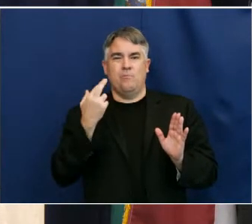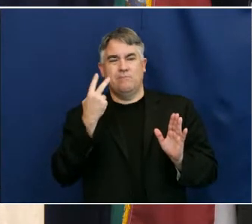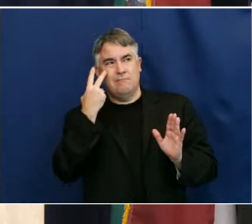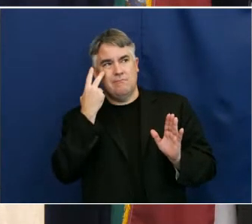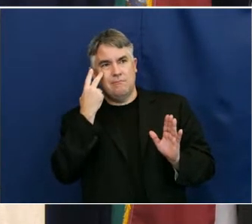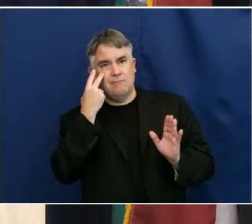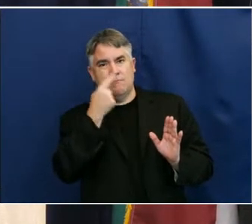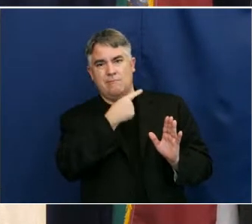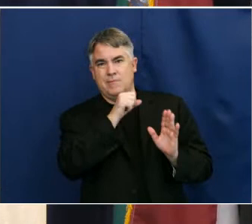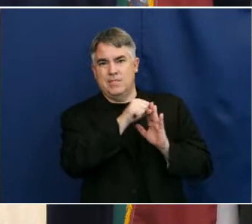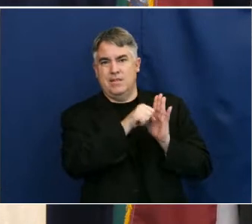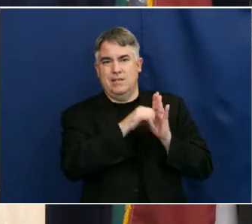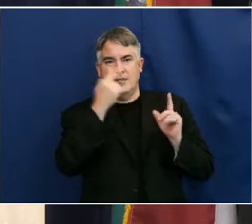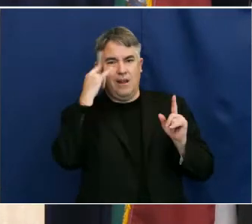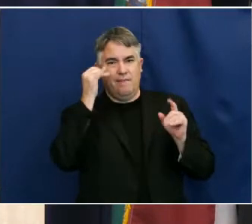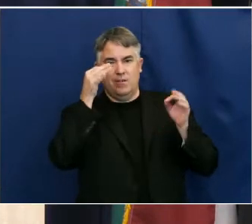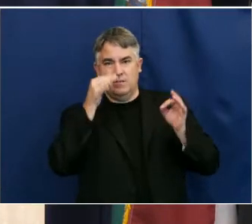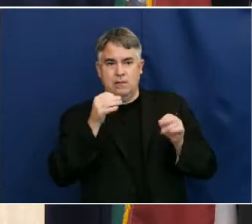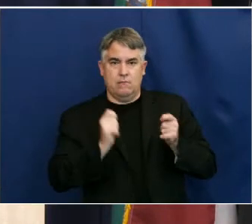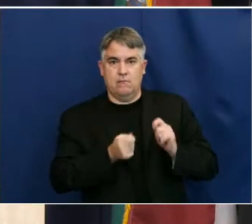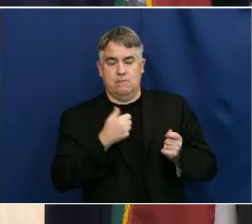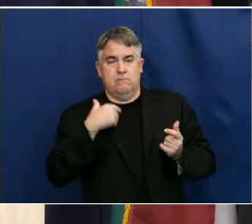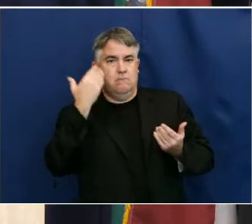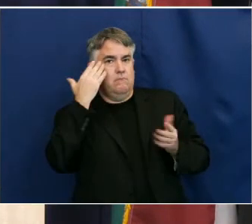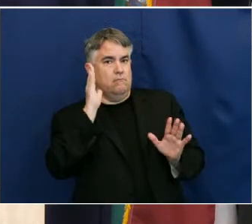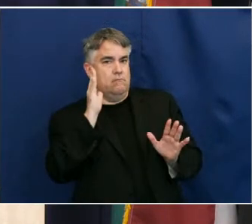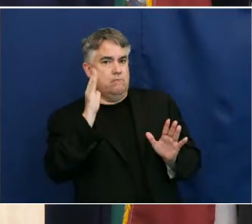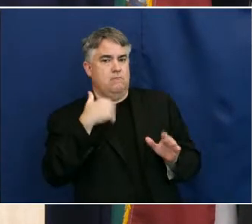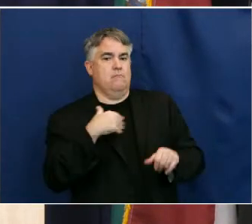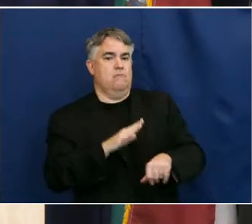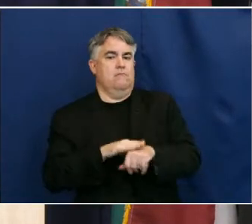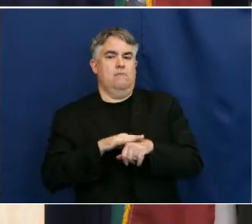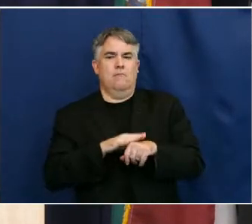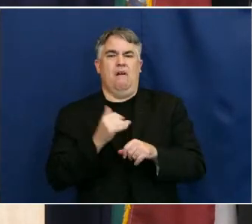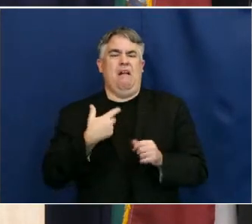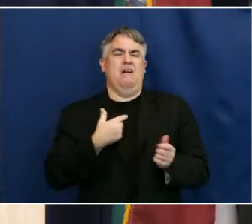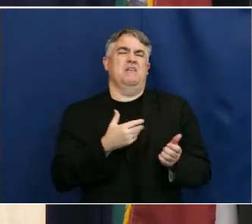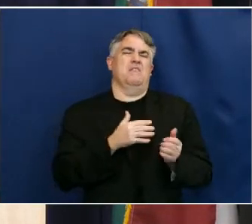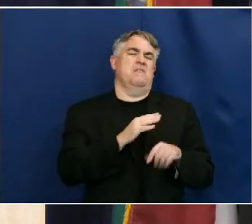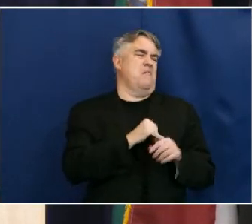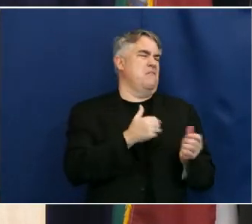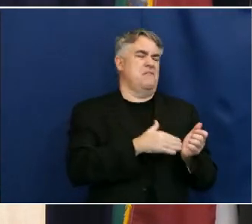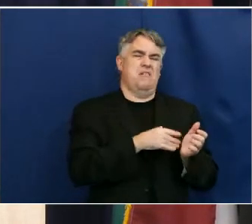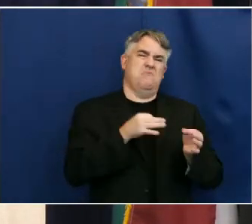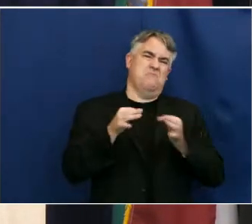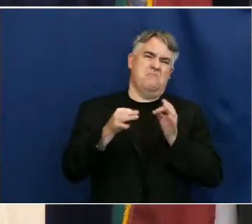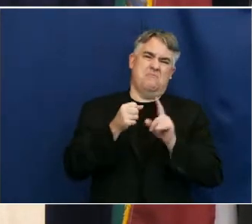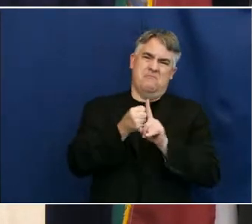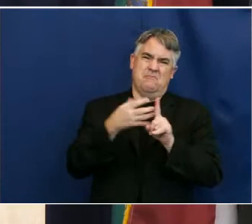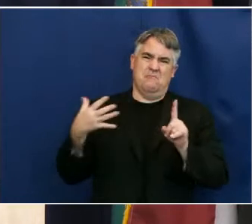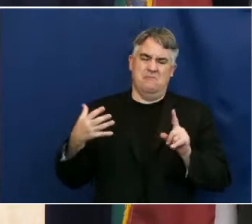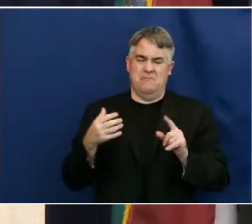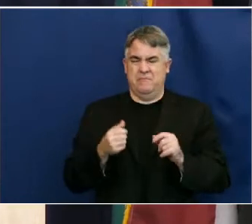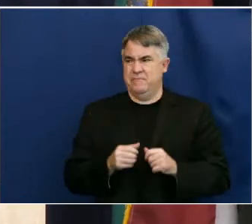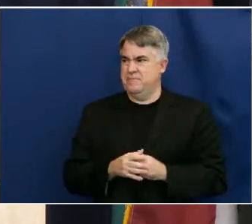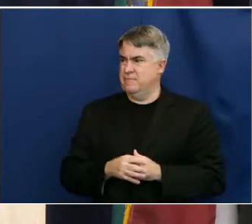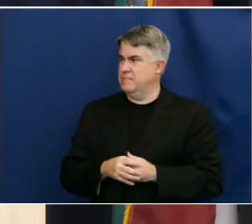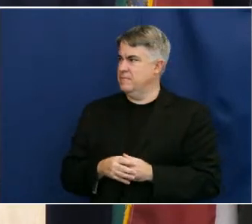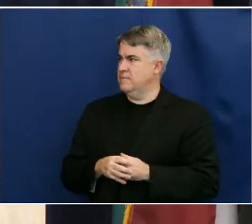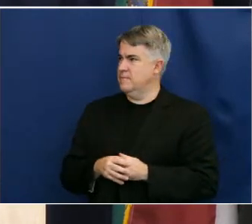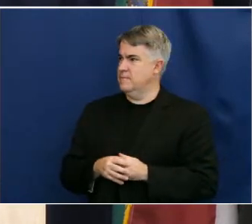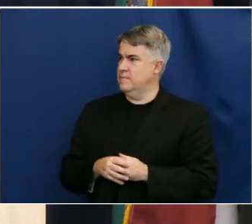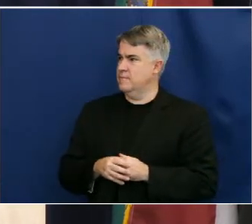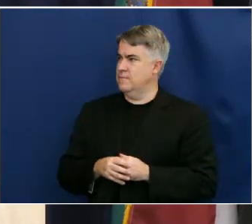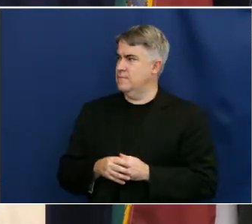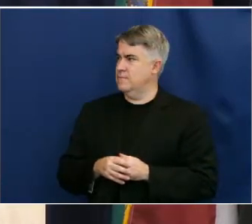days. But let me see if one of them has the latest numbers as it relates to hospitalizations as a part of cases or what we're seeing